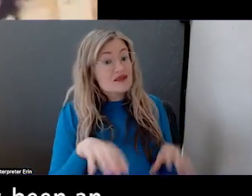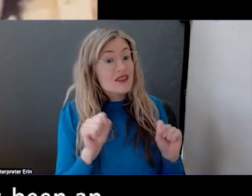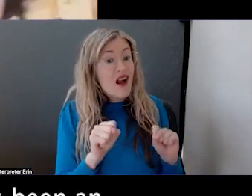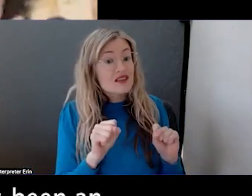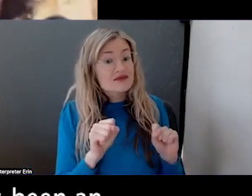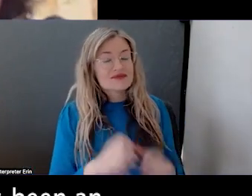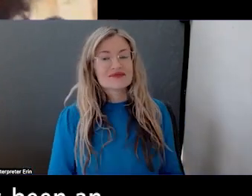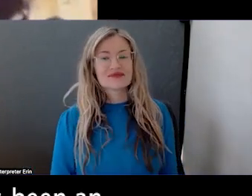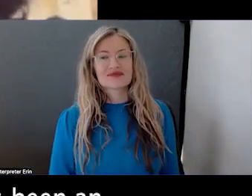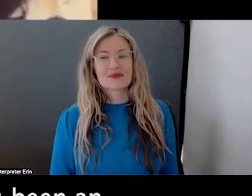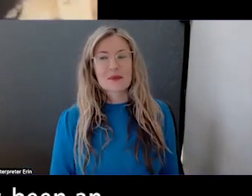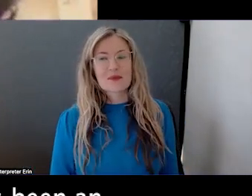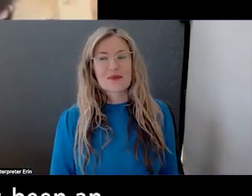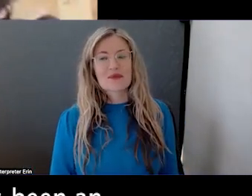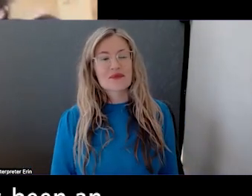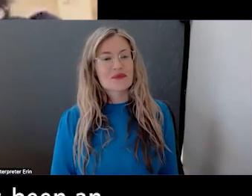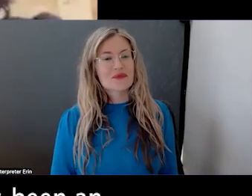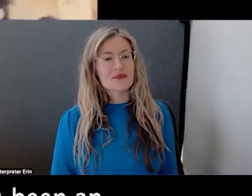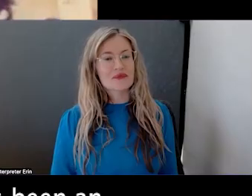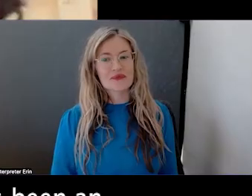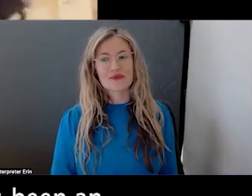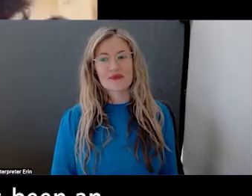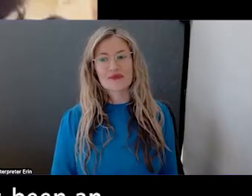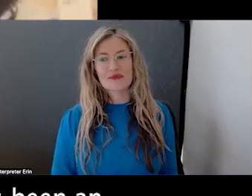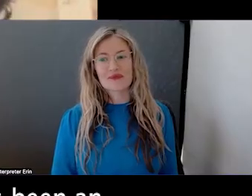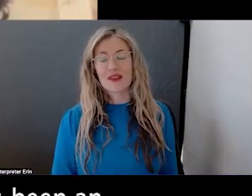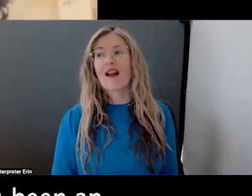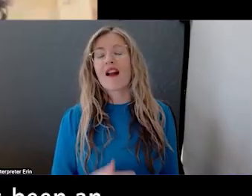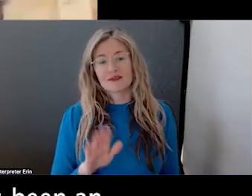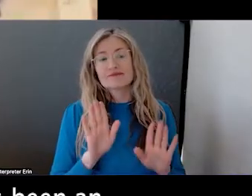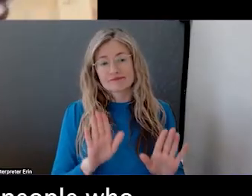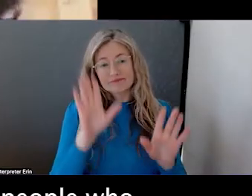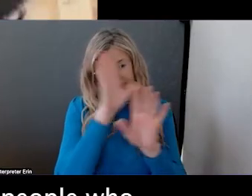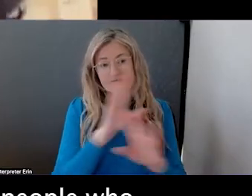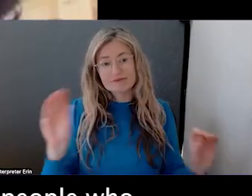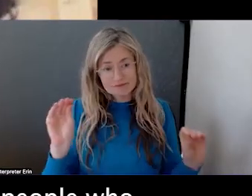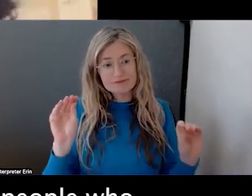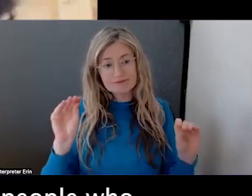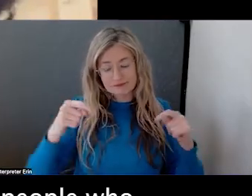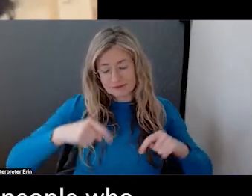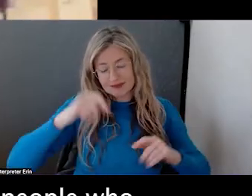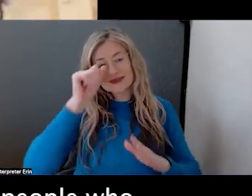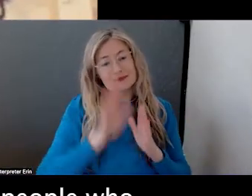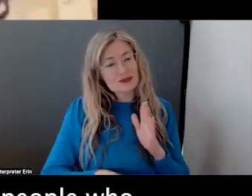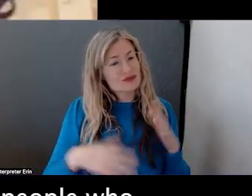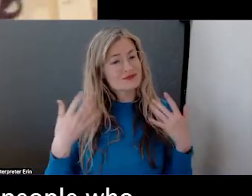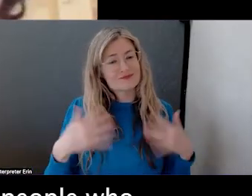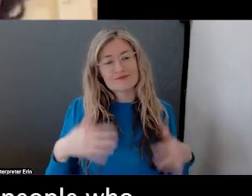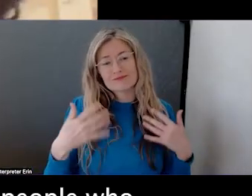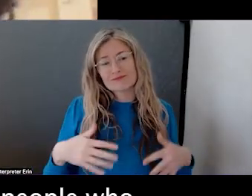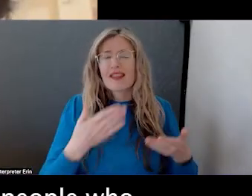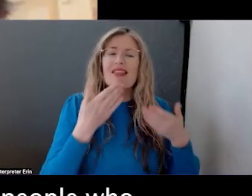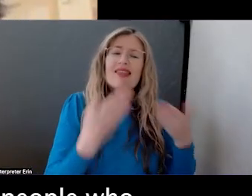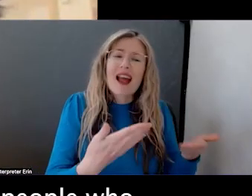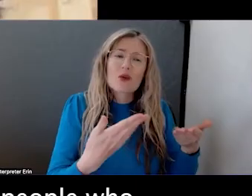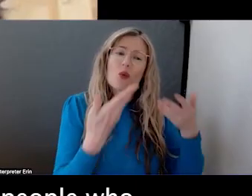I would like to start out by saying that it has been an amazing experience. I would like to thank Open Dialogo and all